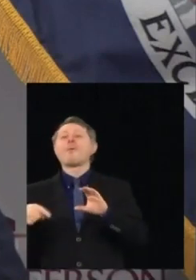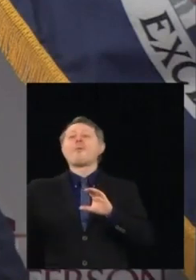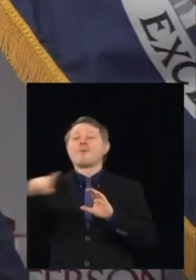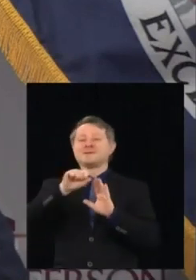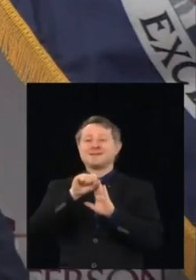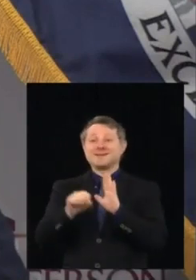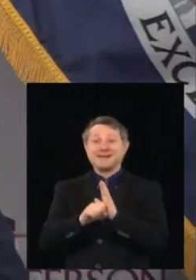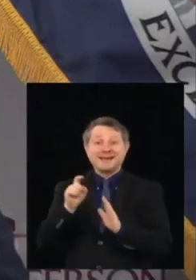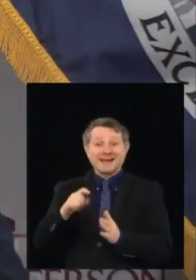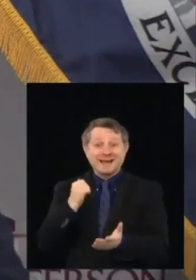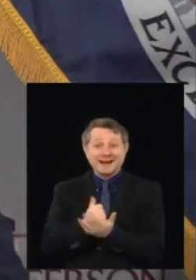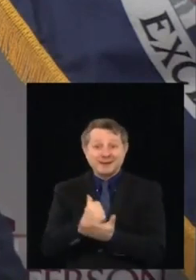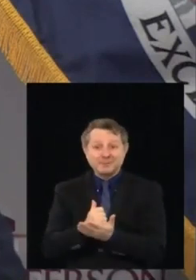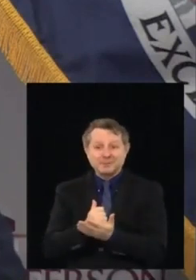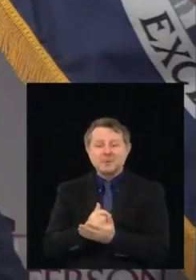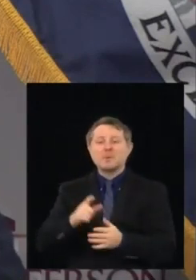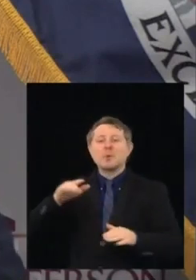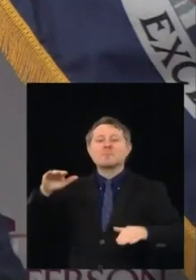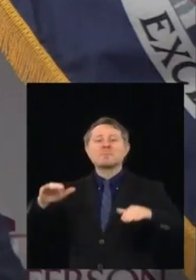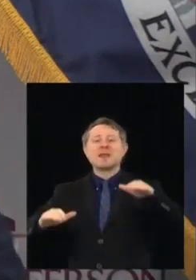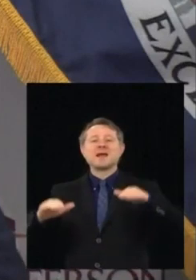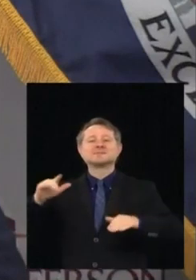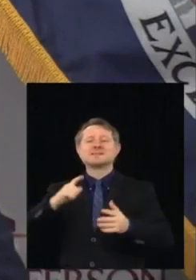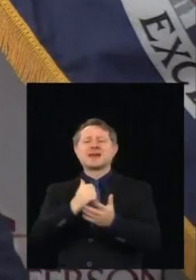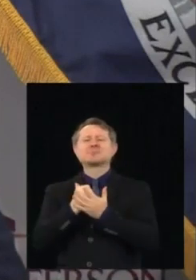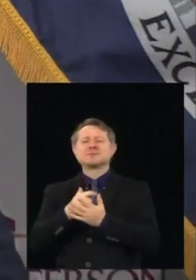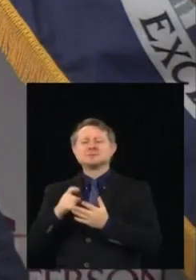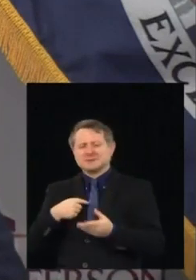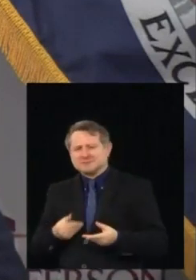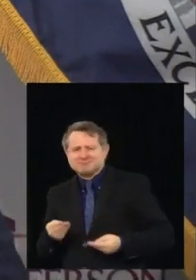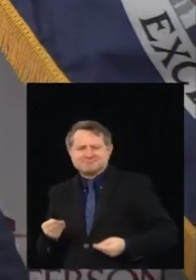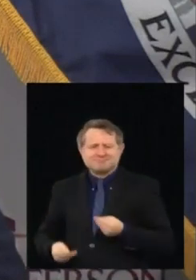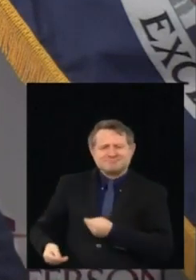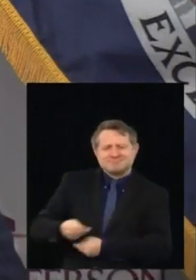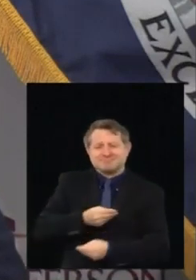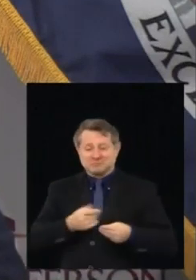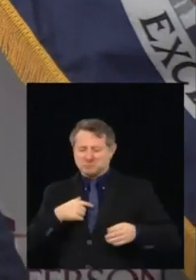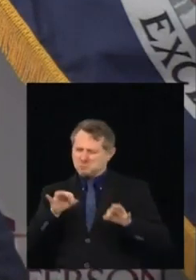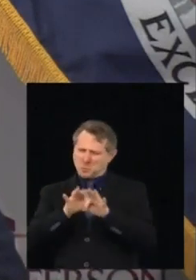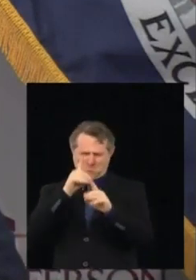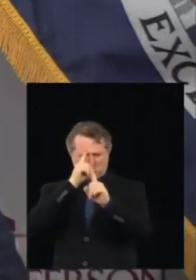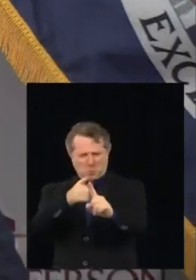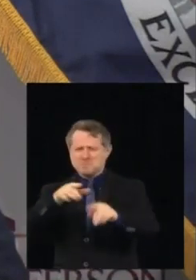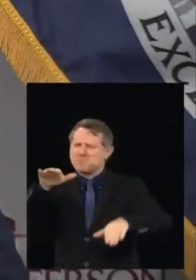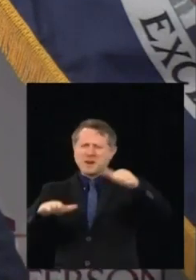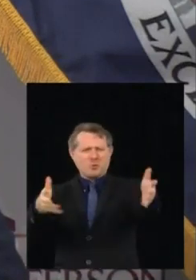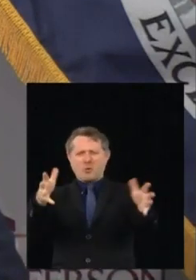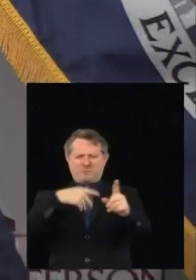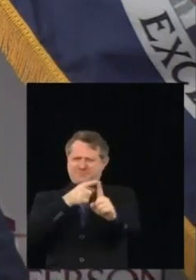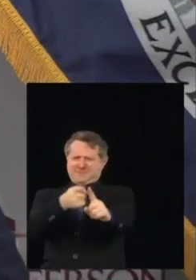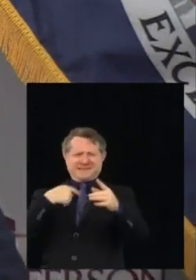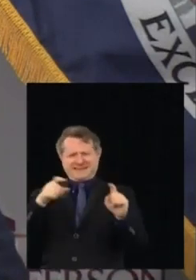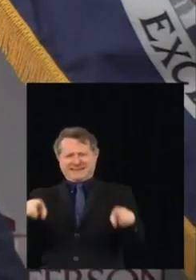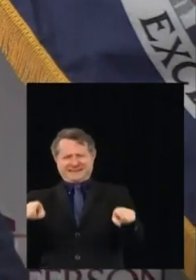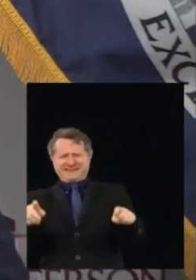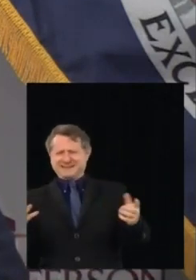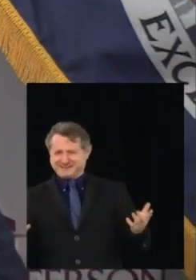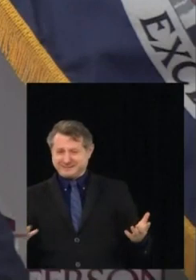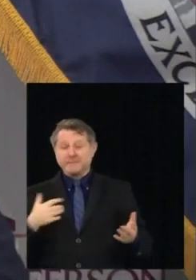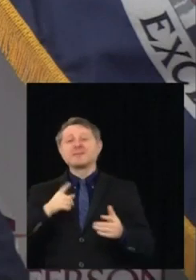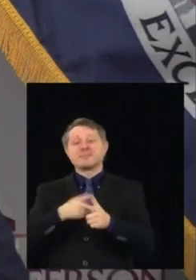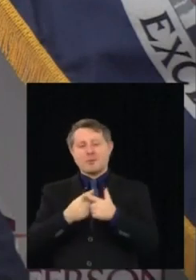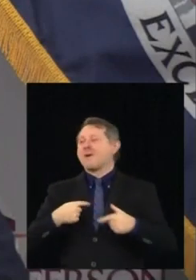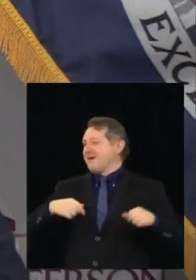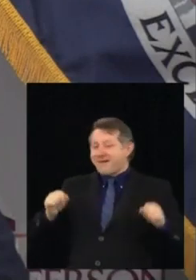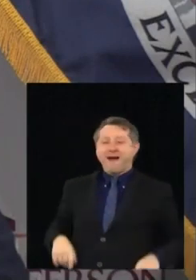to balance the books, we just want to balance the books, then we'll proceed with the budget